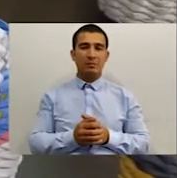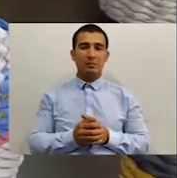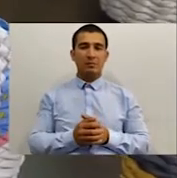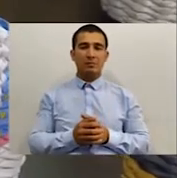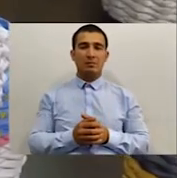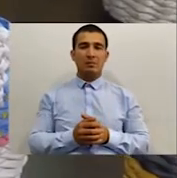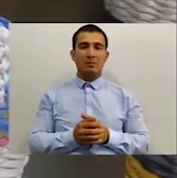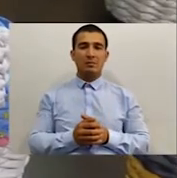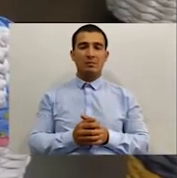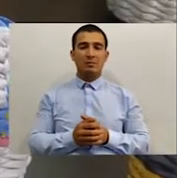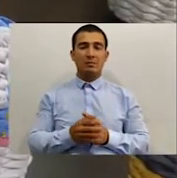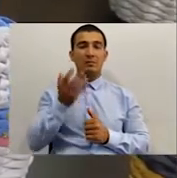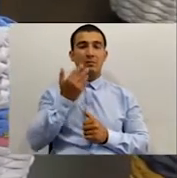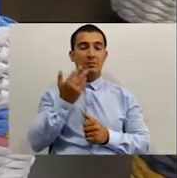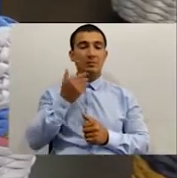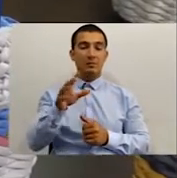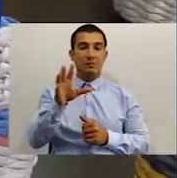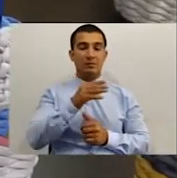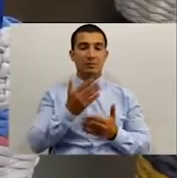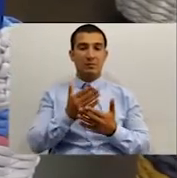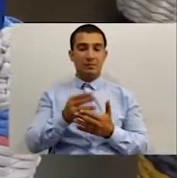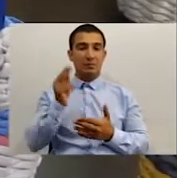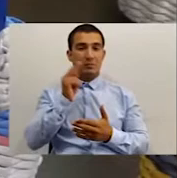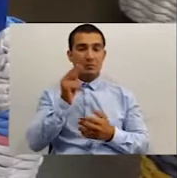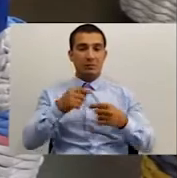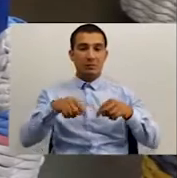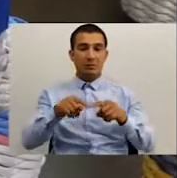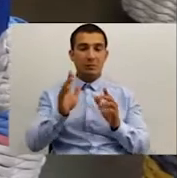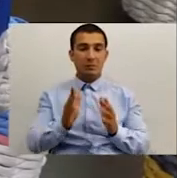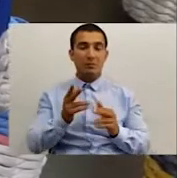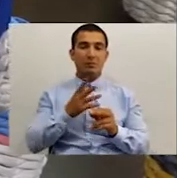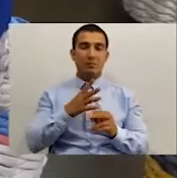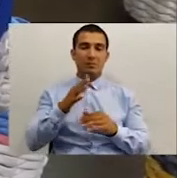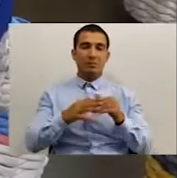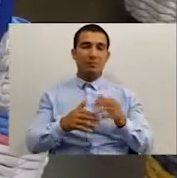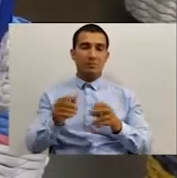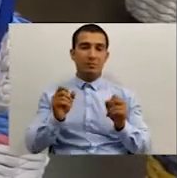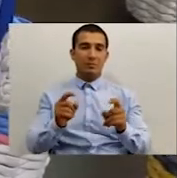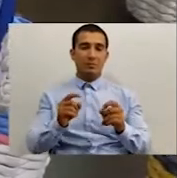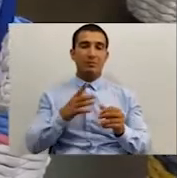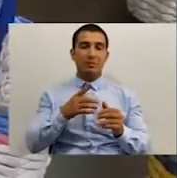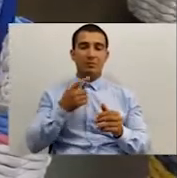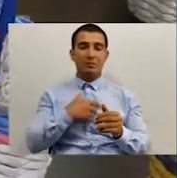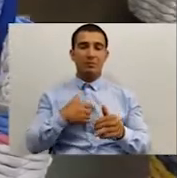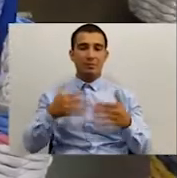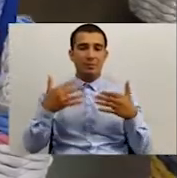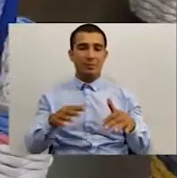Yana tepadagi pastdan o'tib tepaga chiqib ketadi. Shunaqa qilib hamma